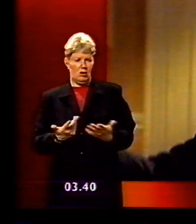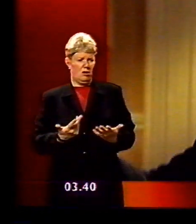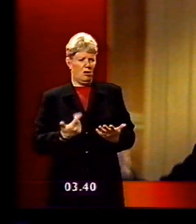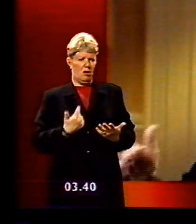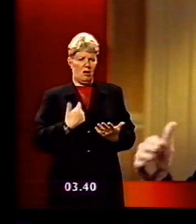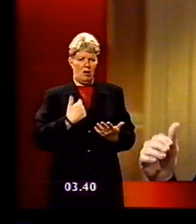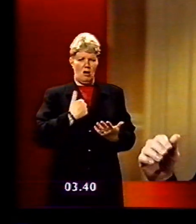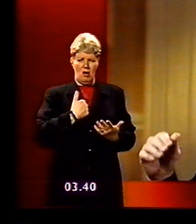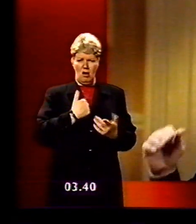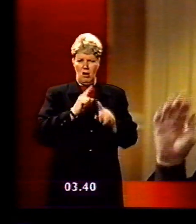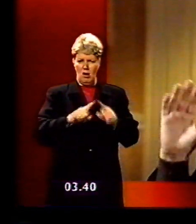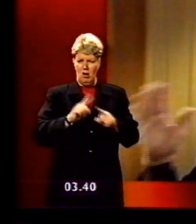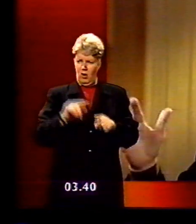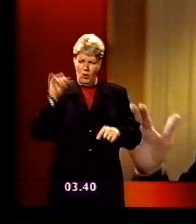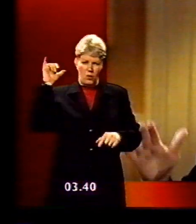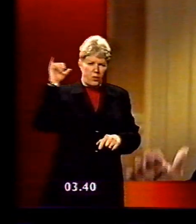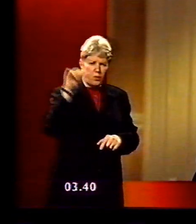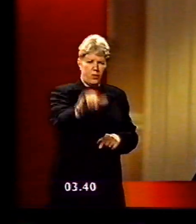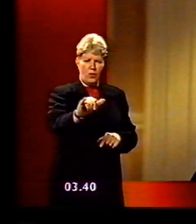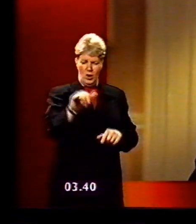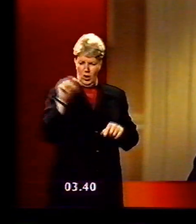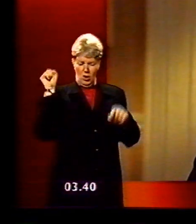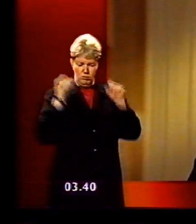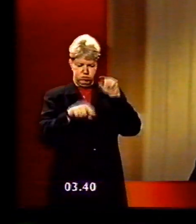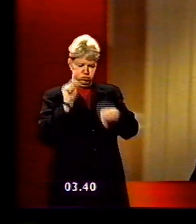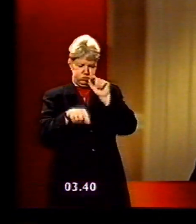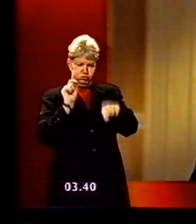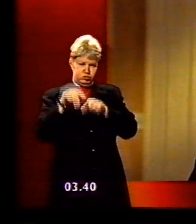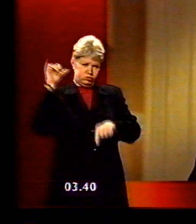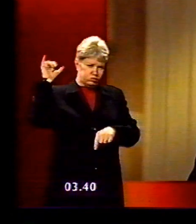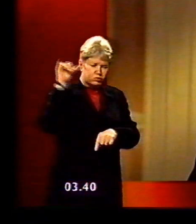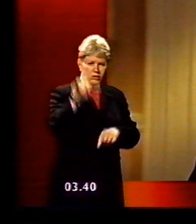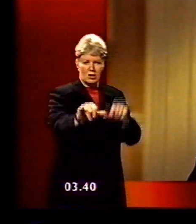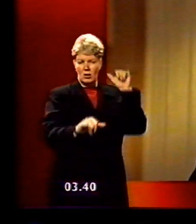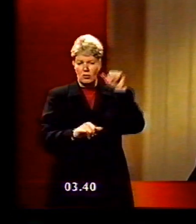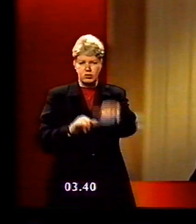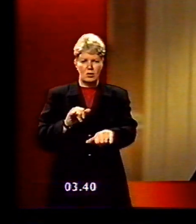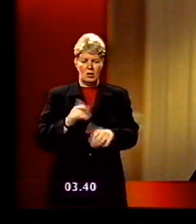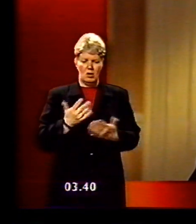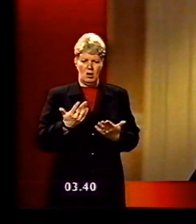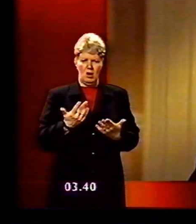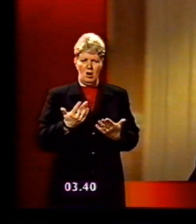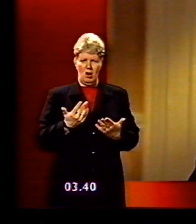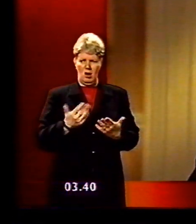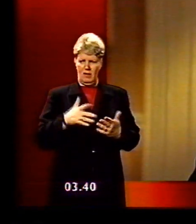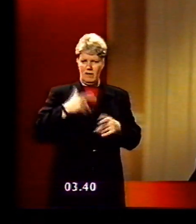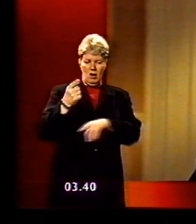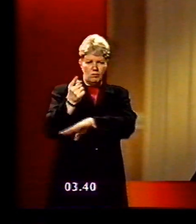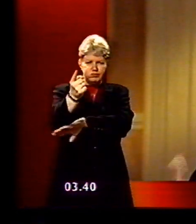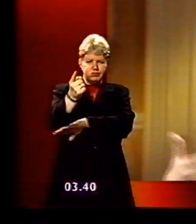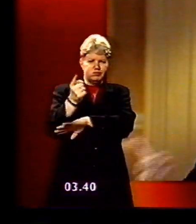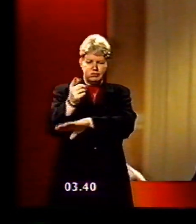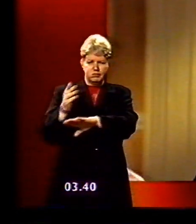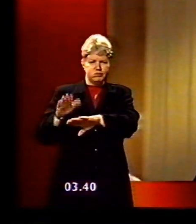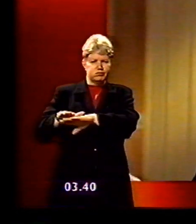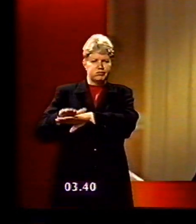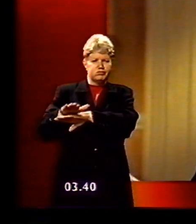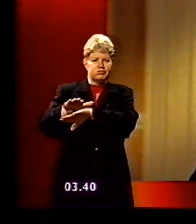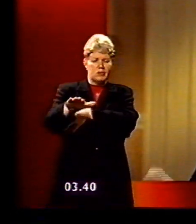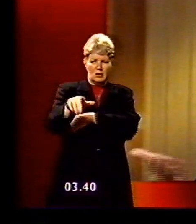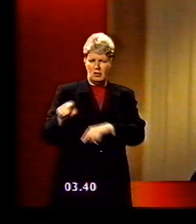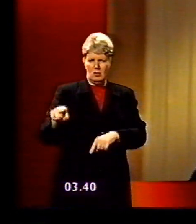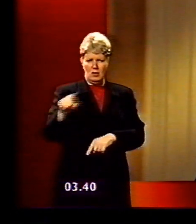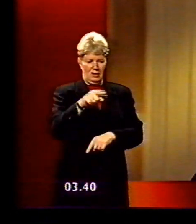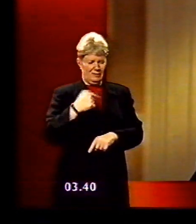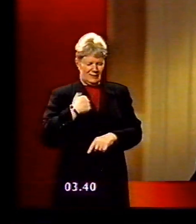tanks rumble by the front, and I heard the strafing of the planes on the city. But I listened to the radio to see if